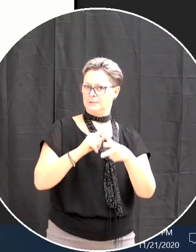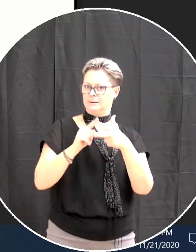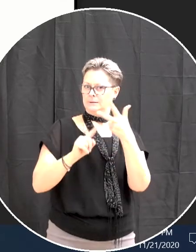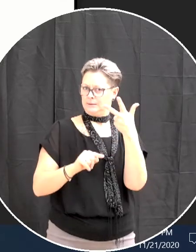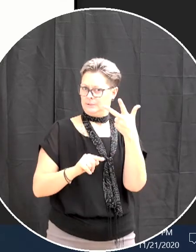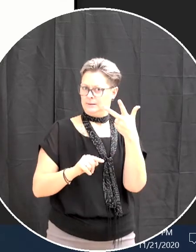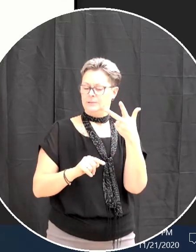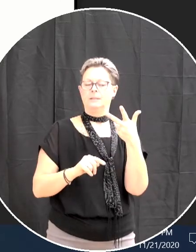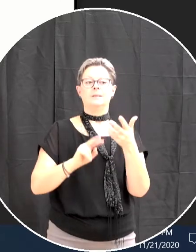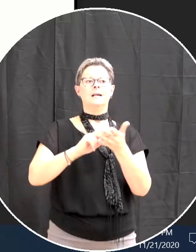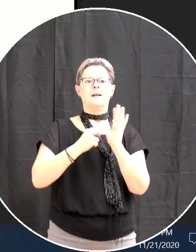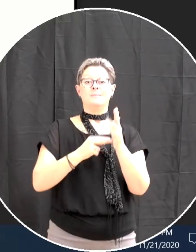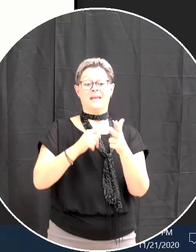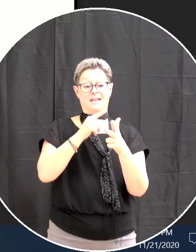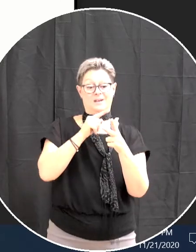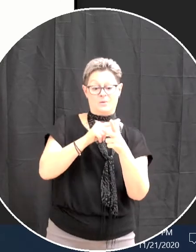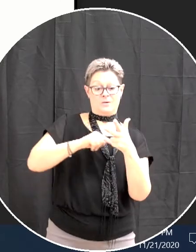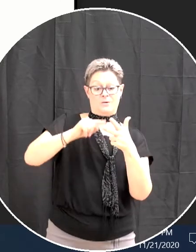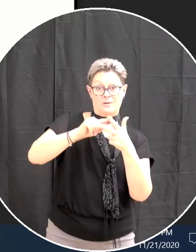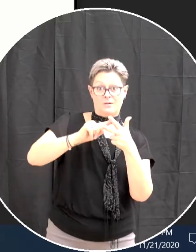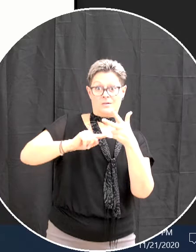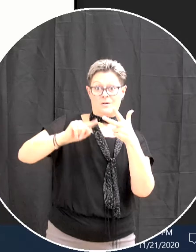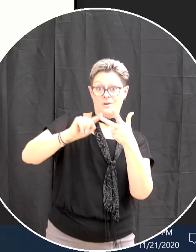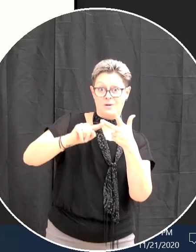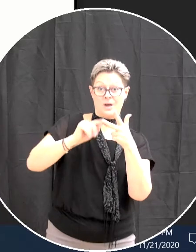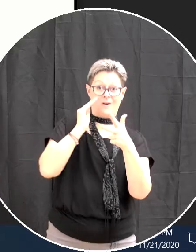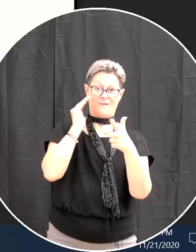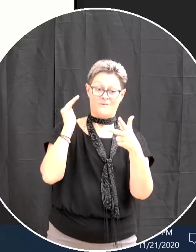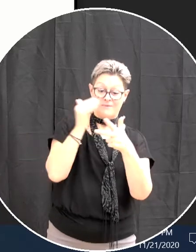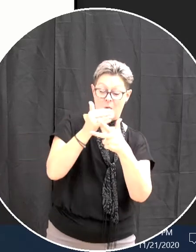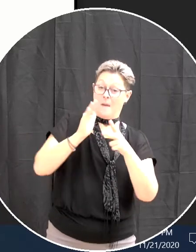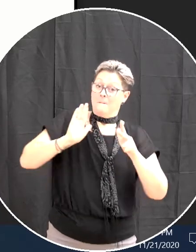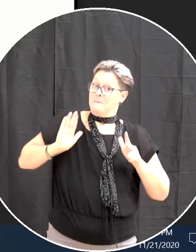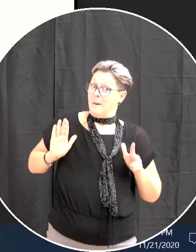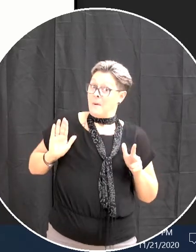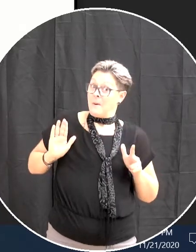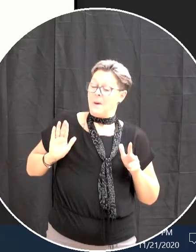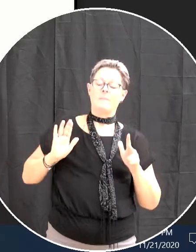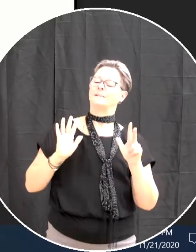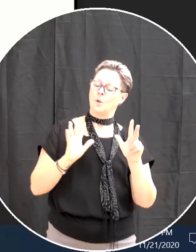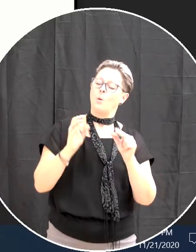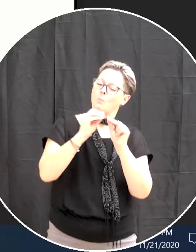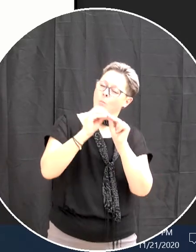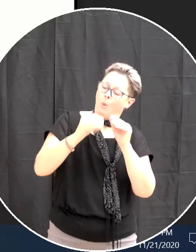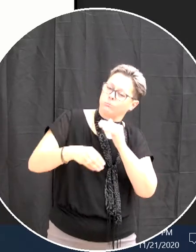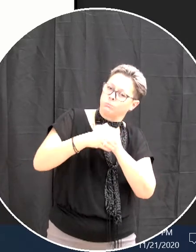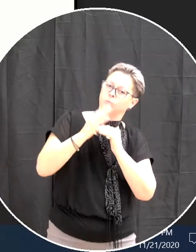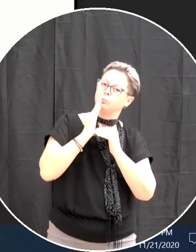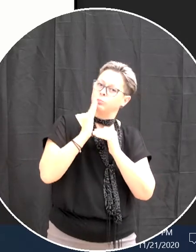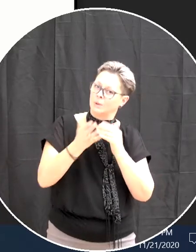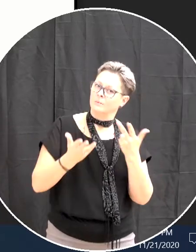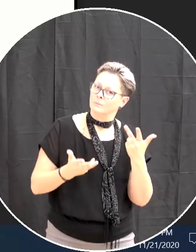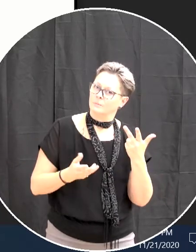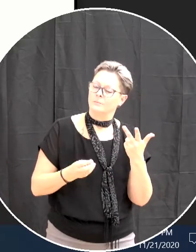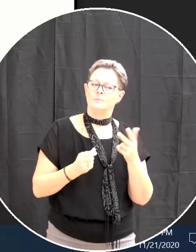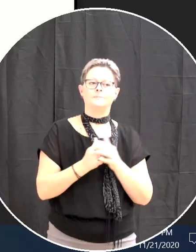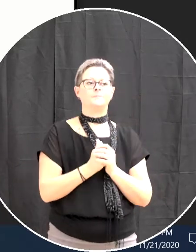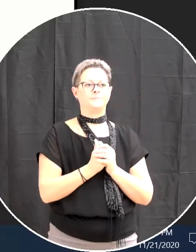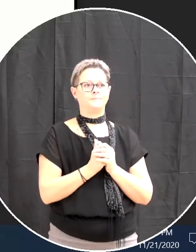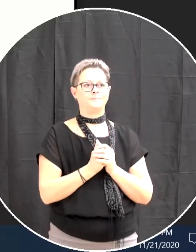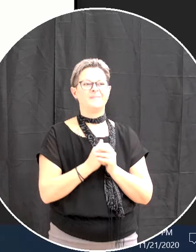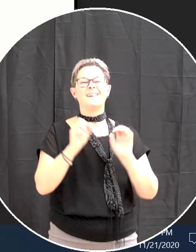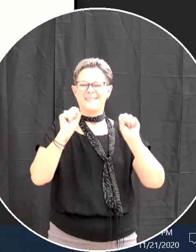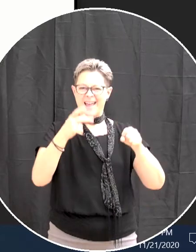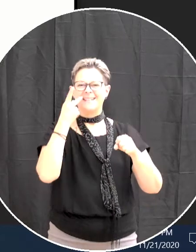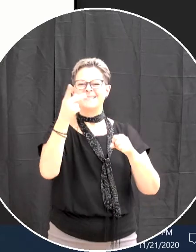aren't 3 distinct entities that our teachers are going to be exploring in a remote setting. Like the image demonstrates with the light